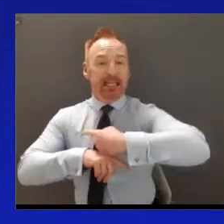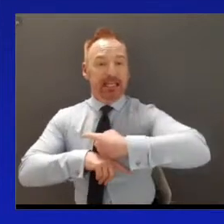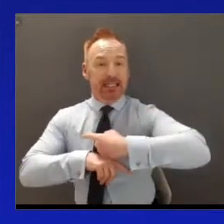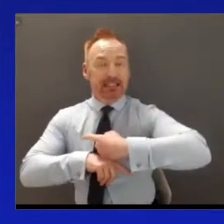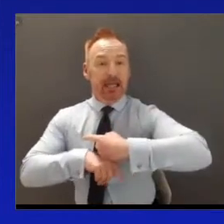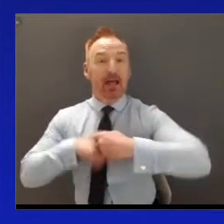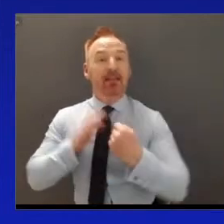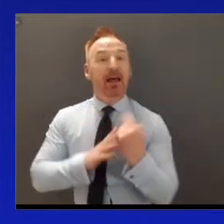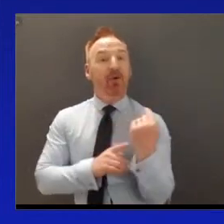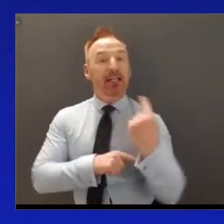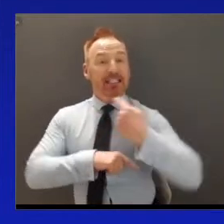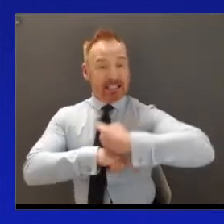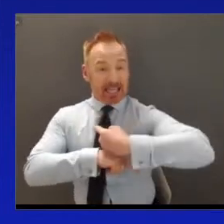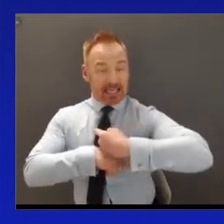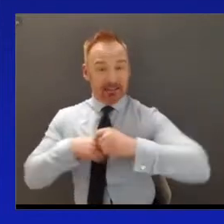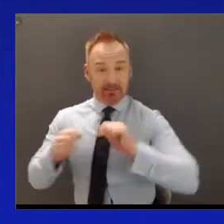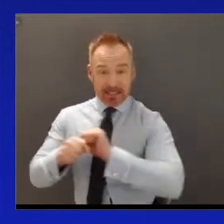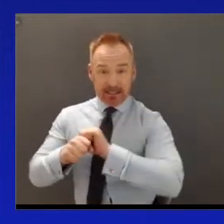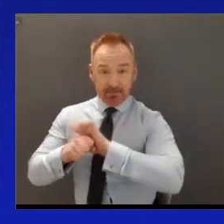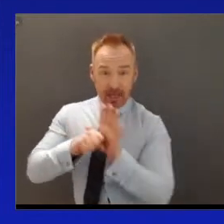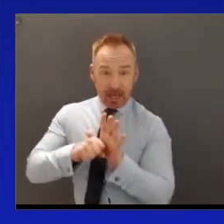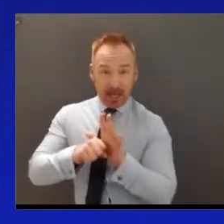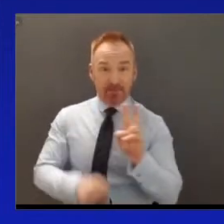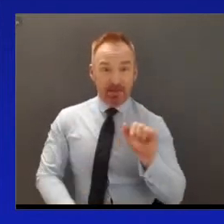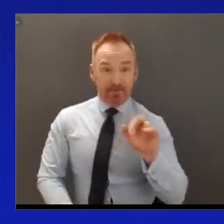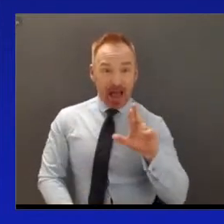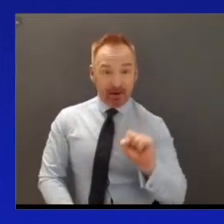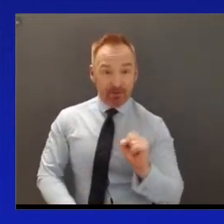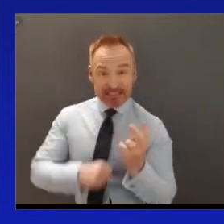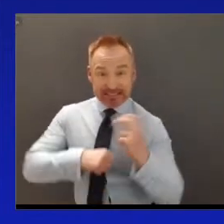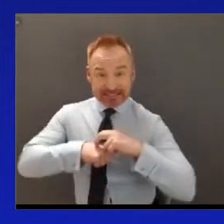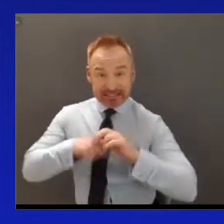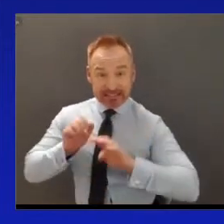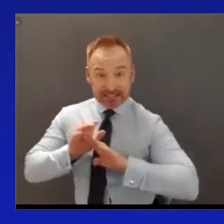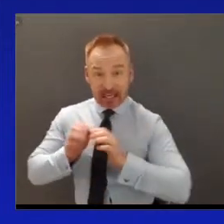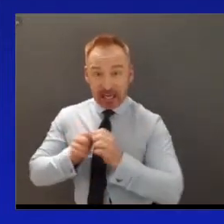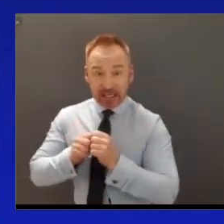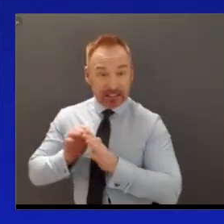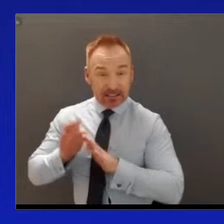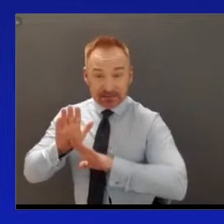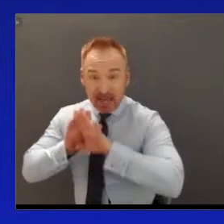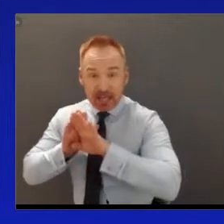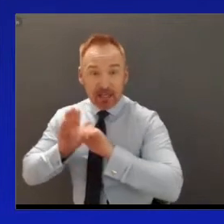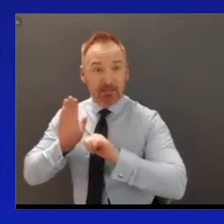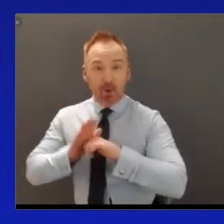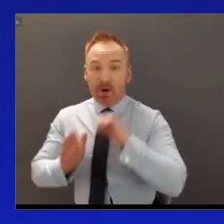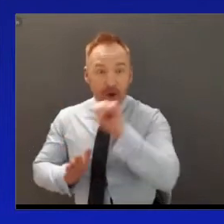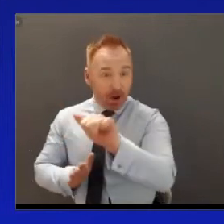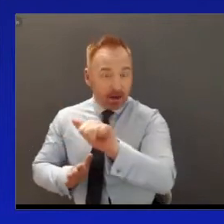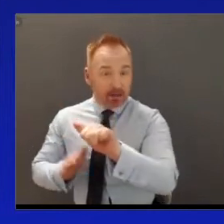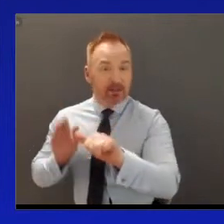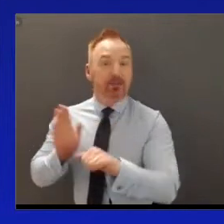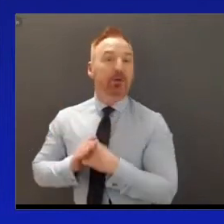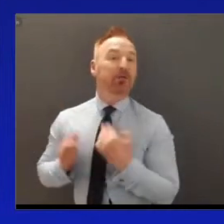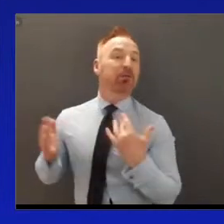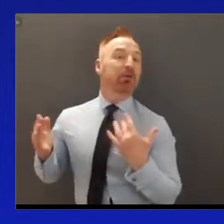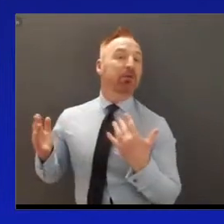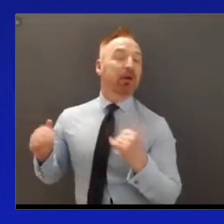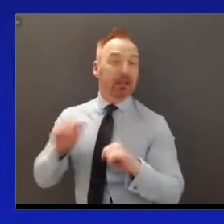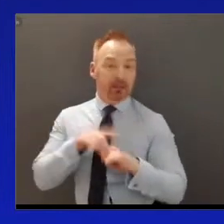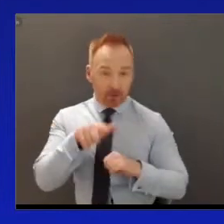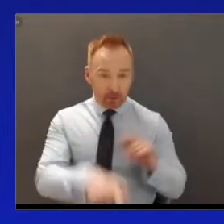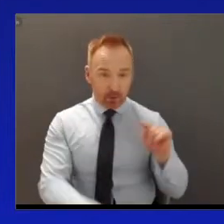by asking people to stay home for that period, we can stop ongoing further transmission. So these are the tools we will use,